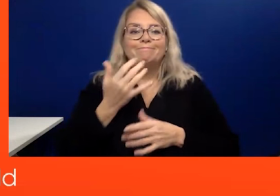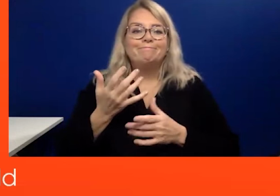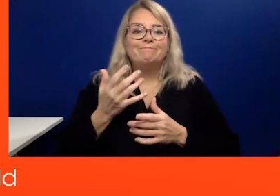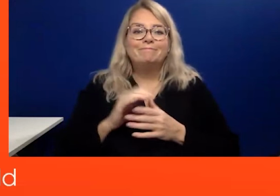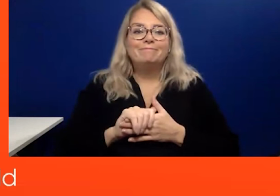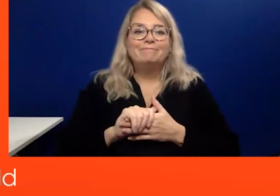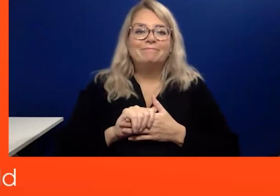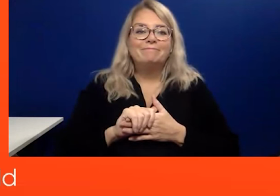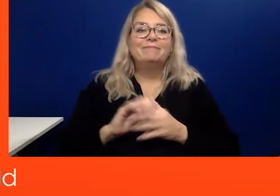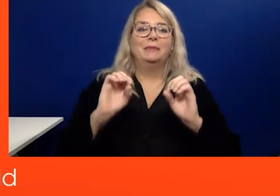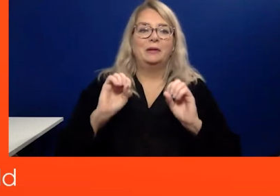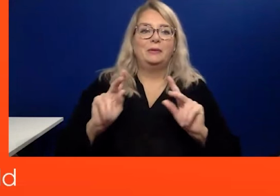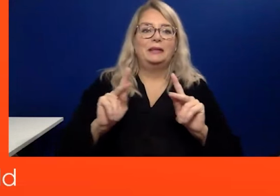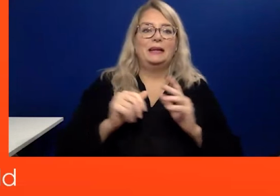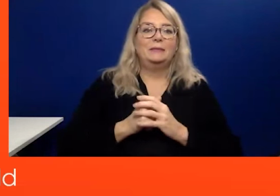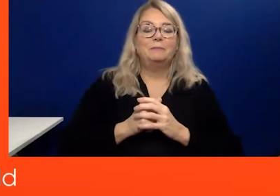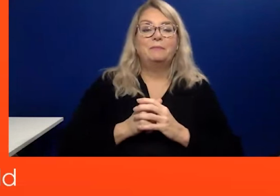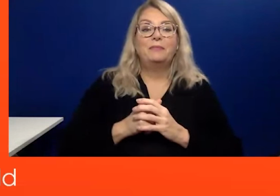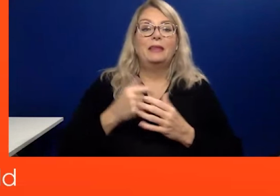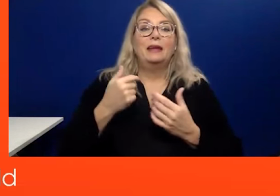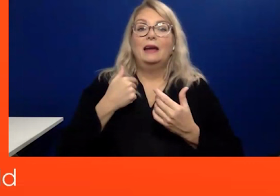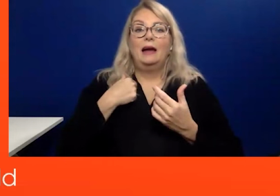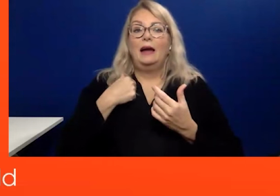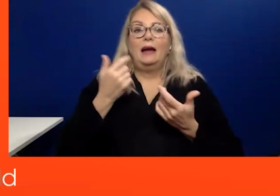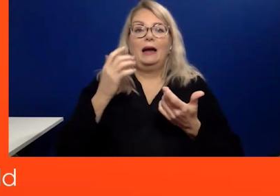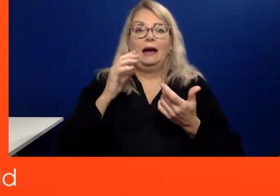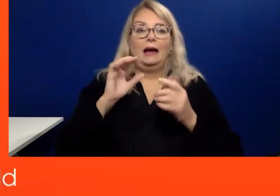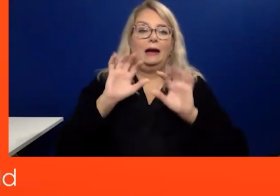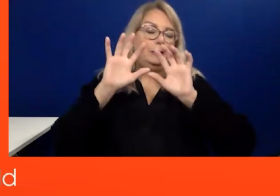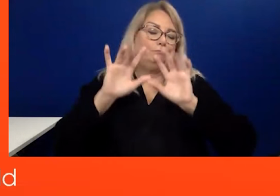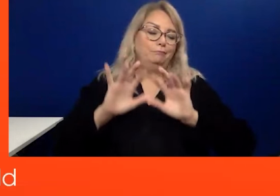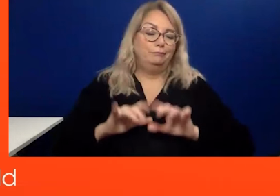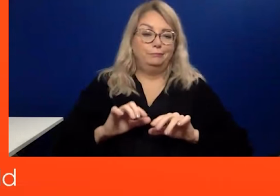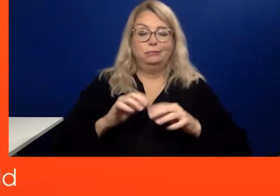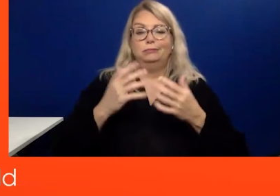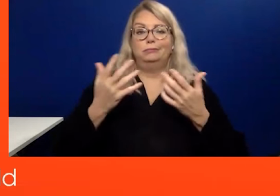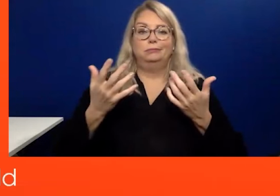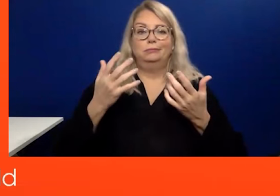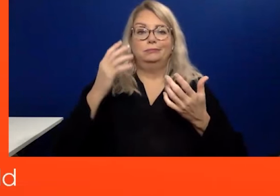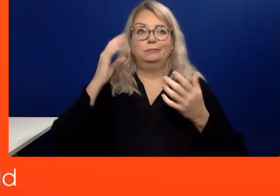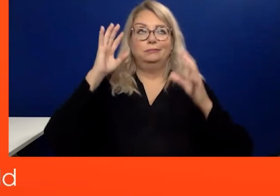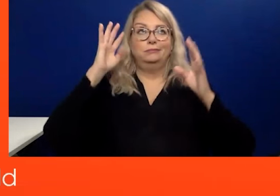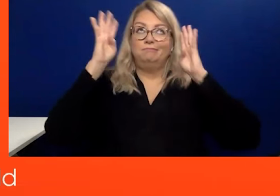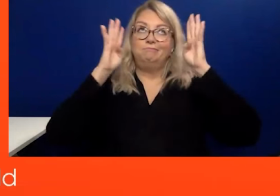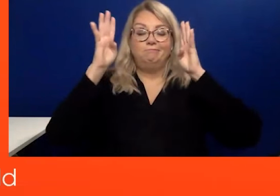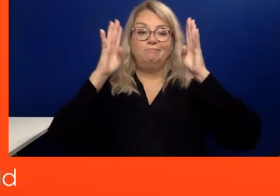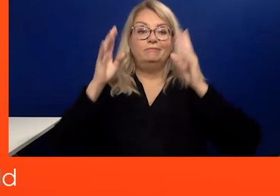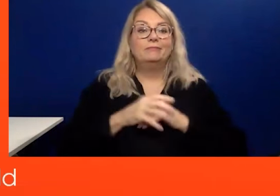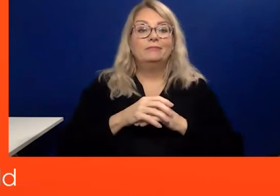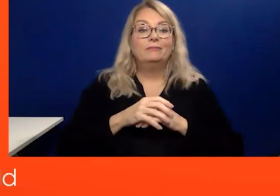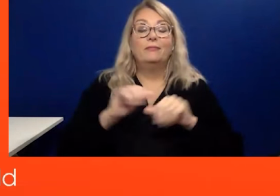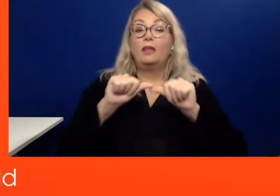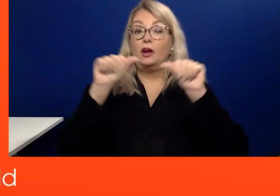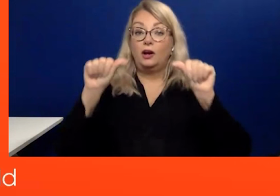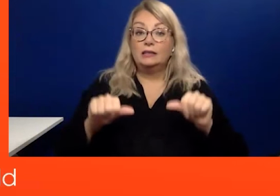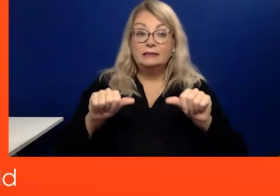So I just tried to pull some out of my noggin when I put this together. Architect? Well, would a complete set of building plans